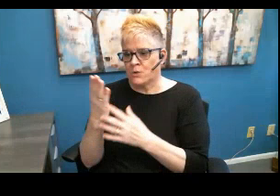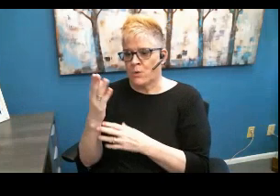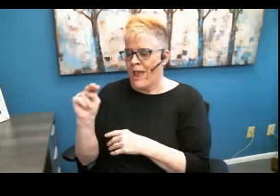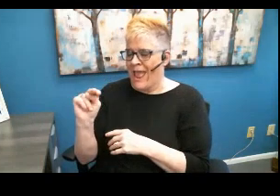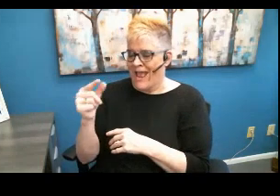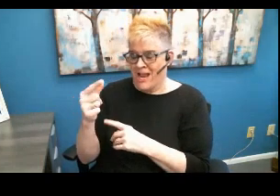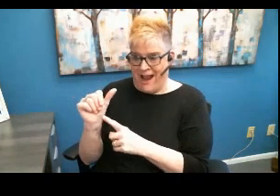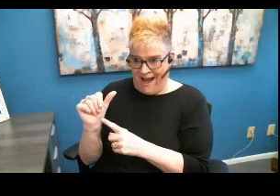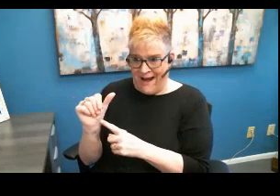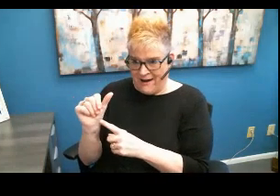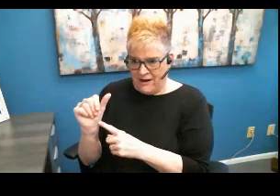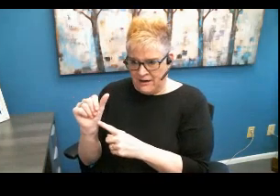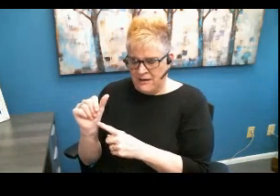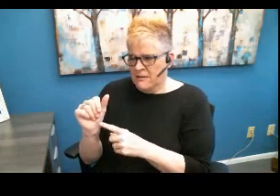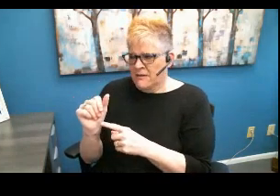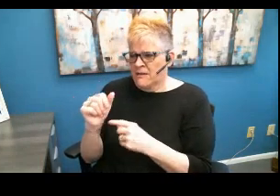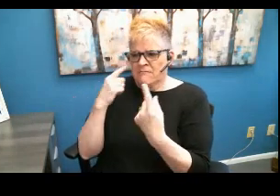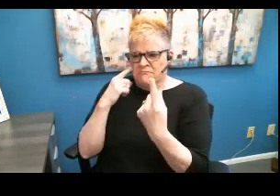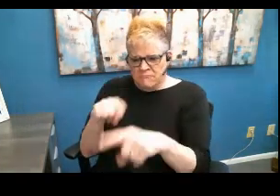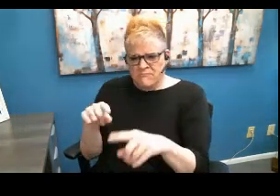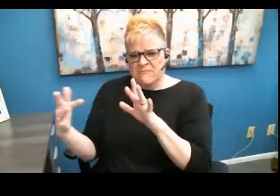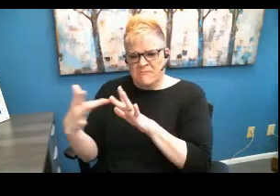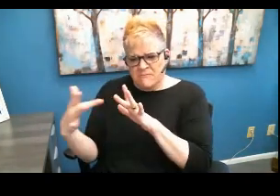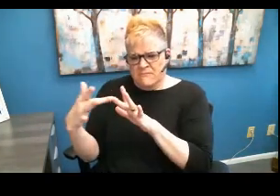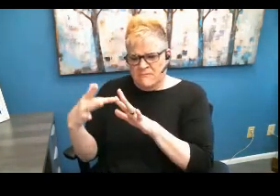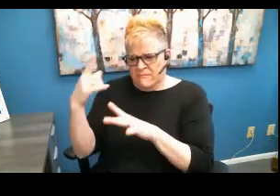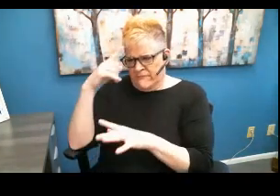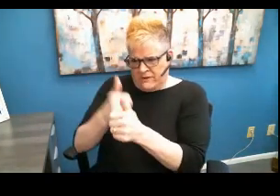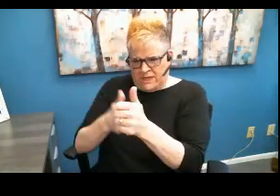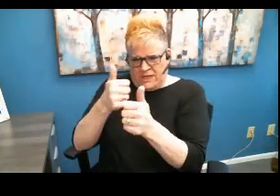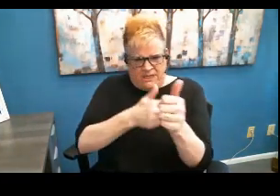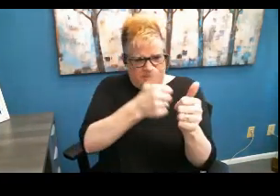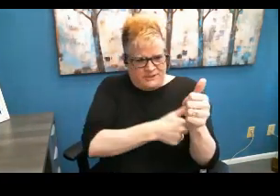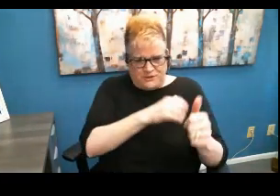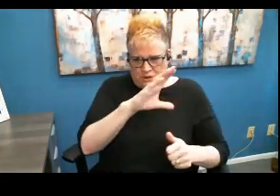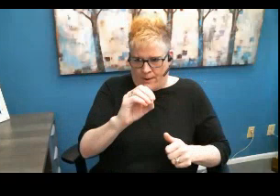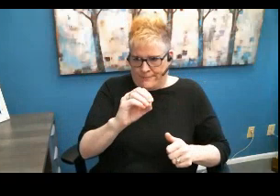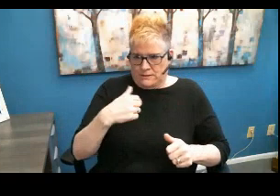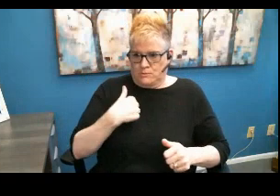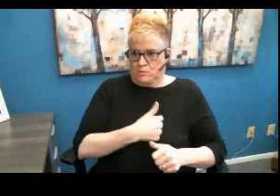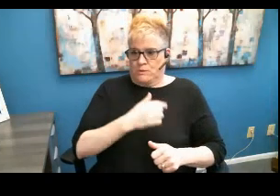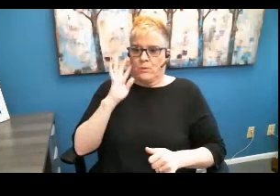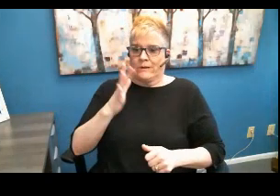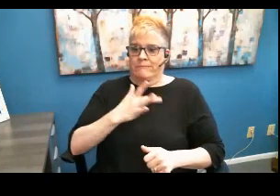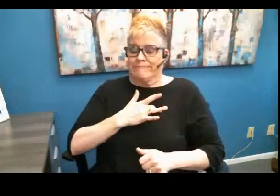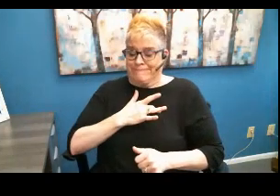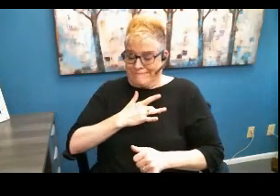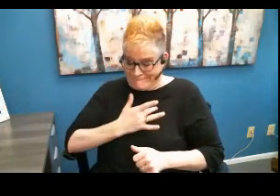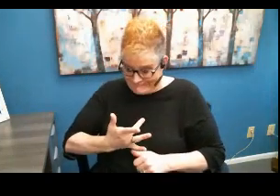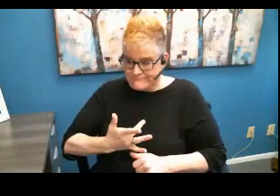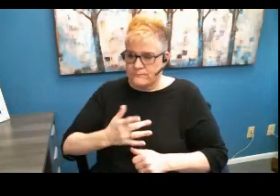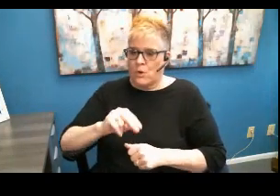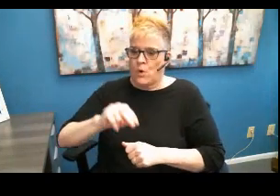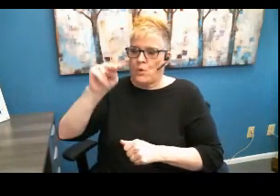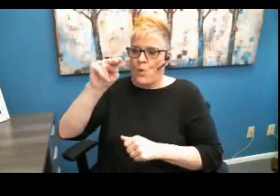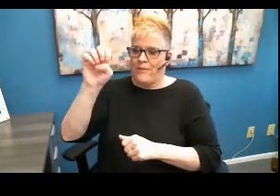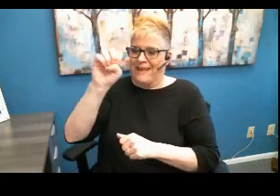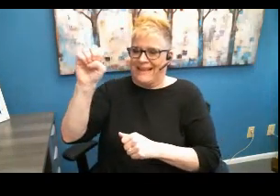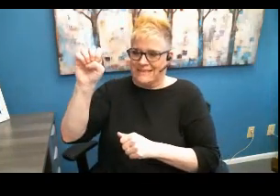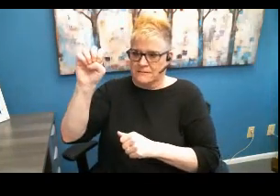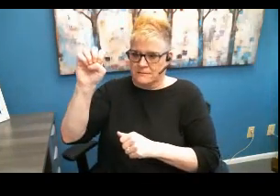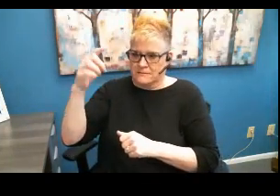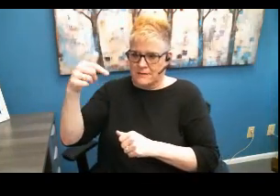where we have mutual aid contacts for each company, and we will generally work through the Northeast Gas